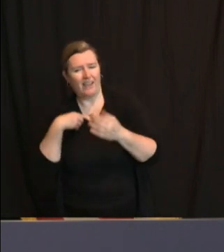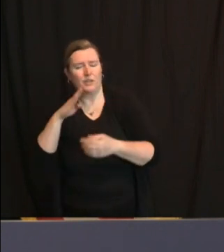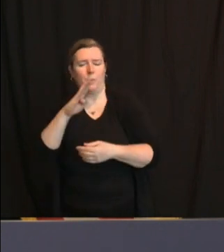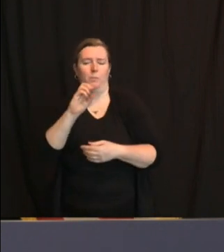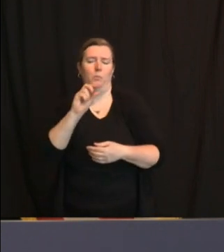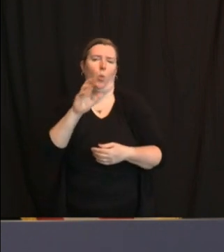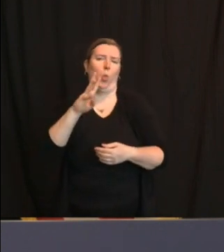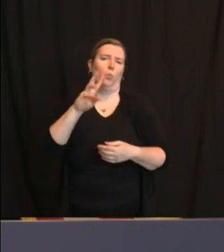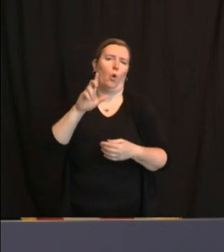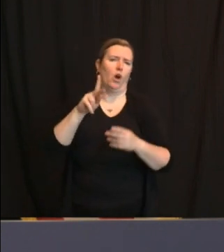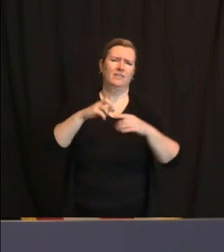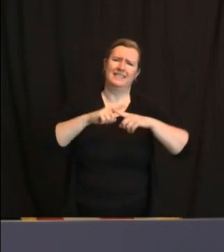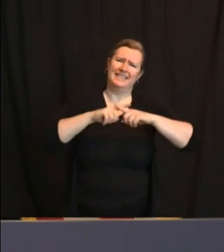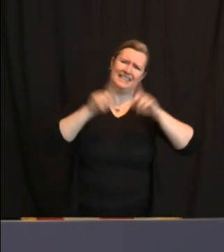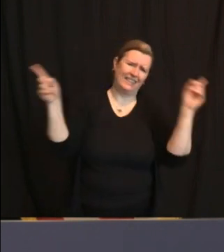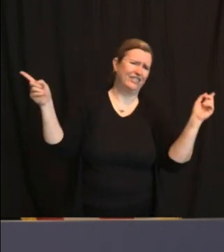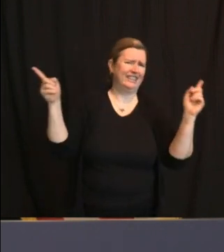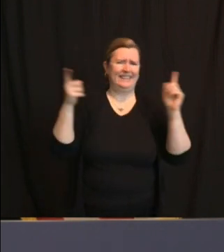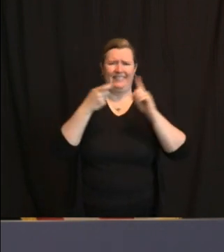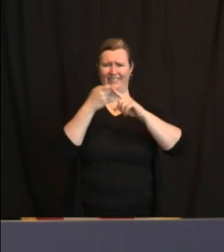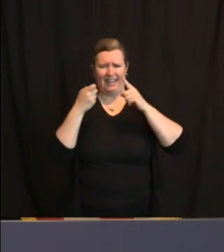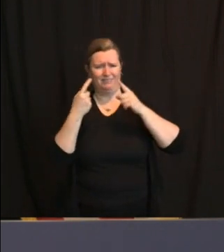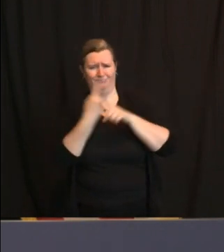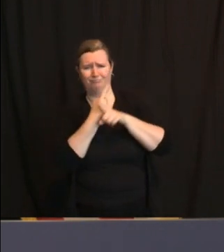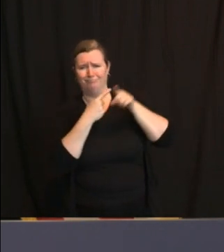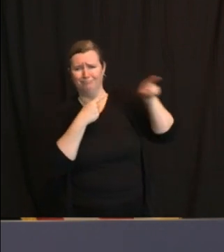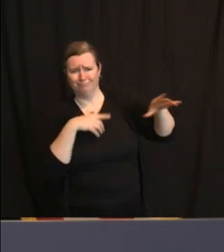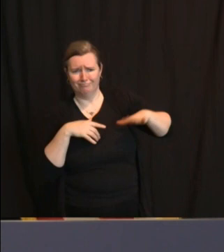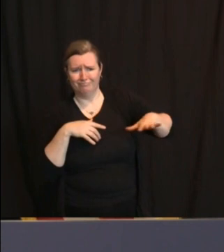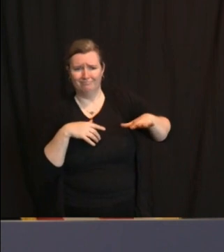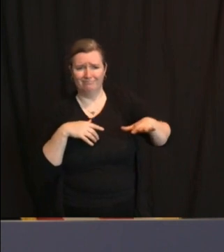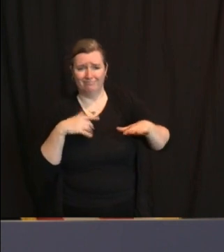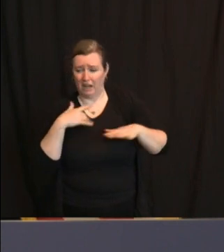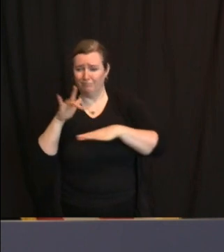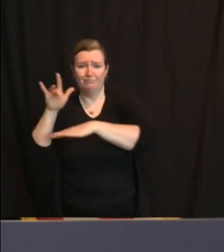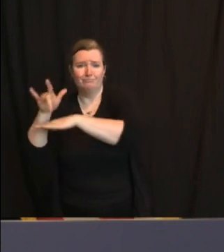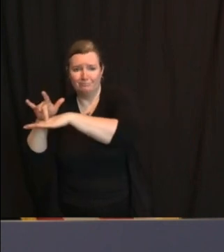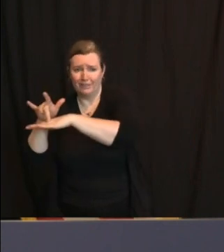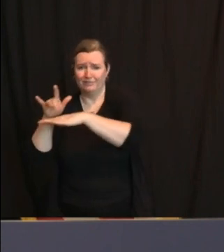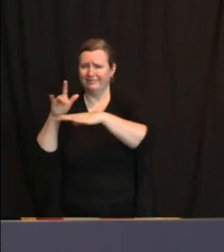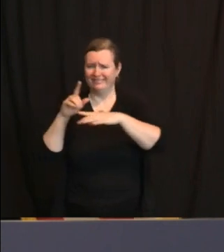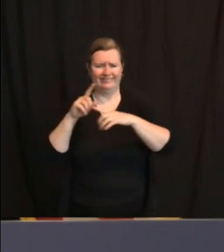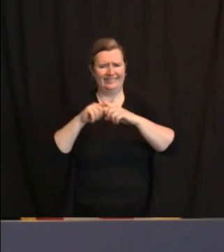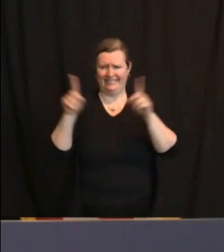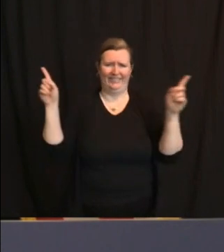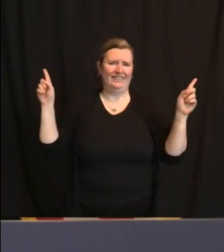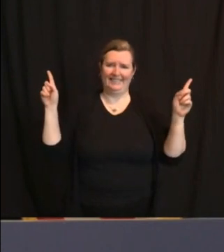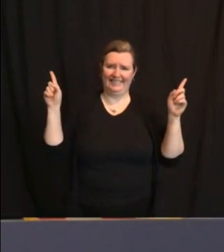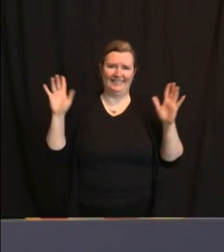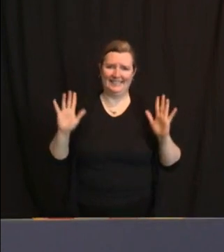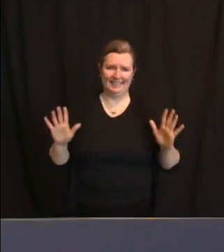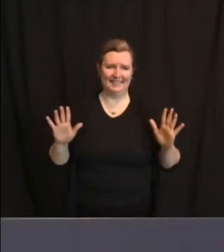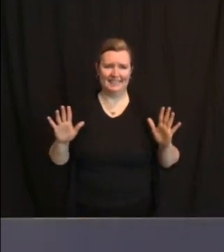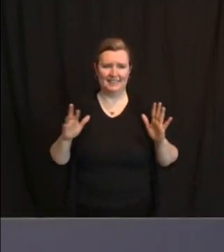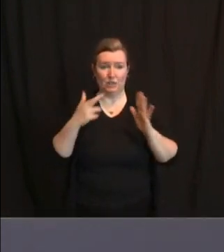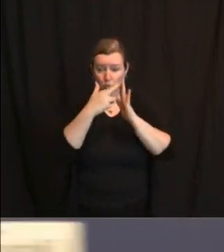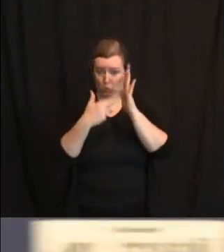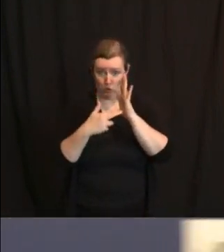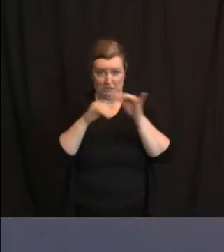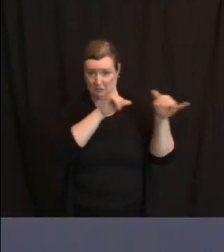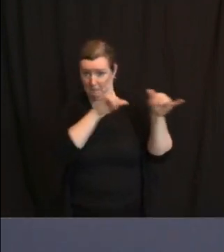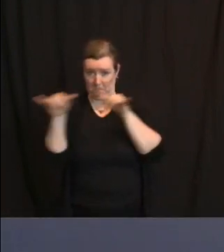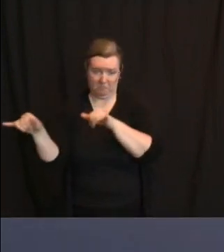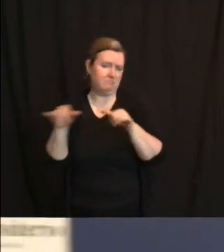pick two beaches that I've been at recently myself. Len, any comments, particularly on social distancing? Yes,